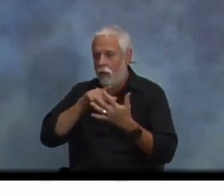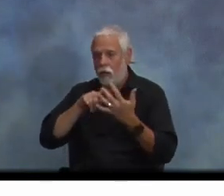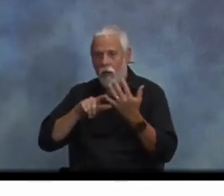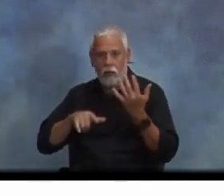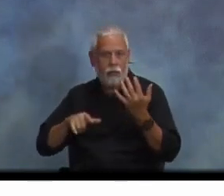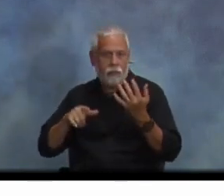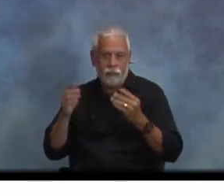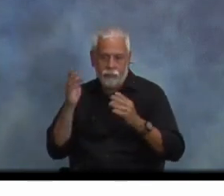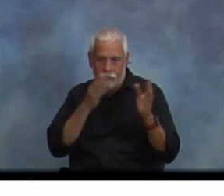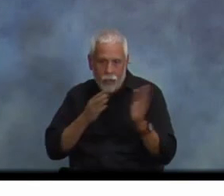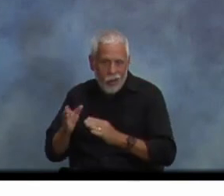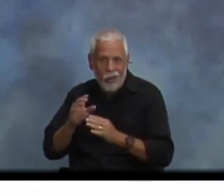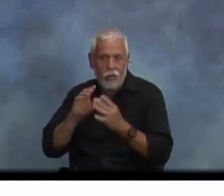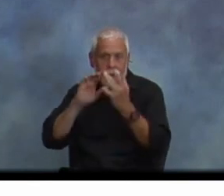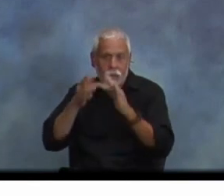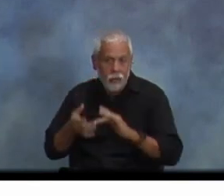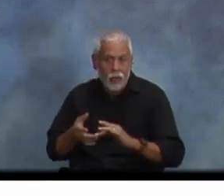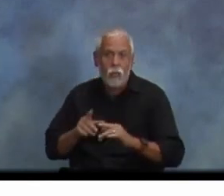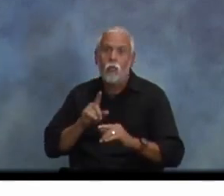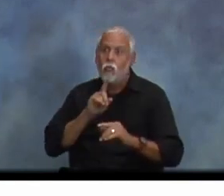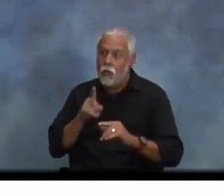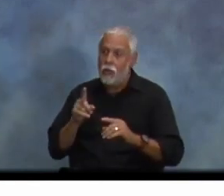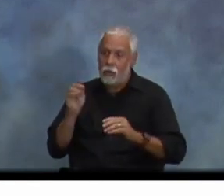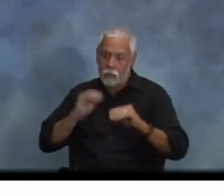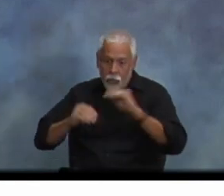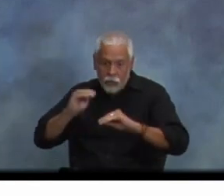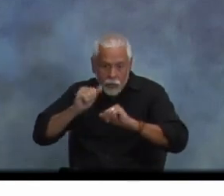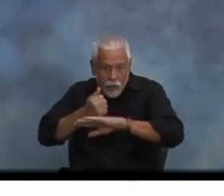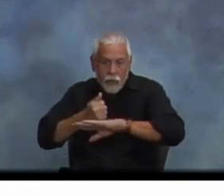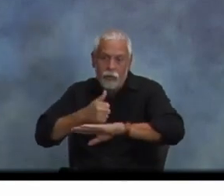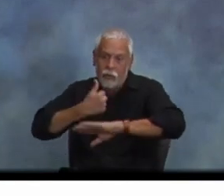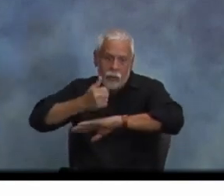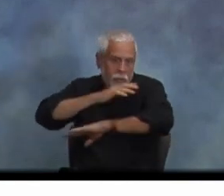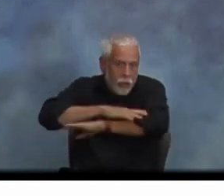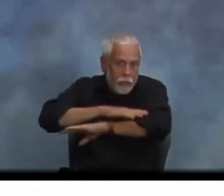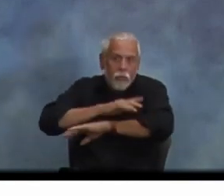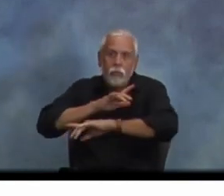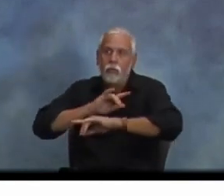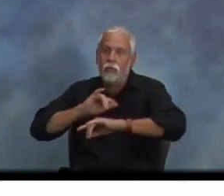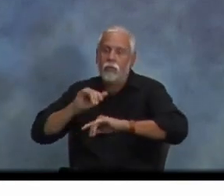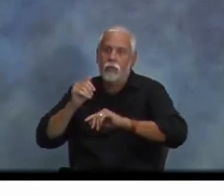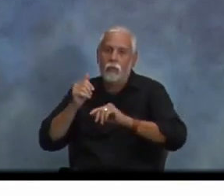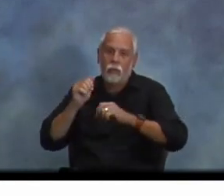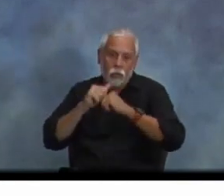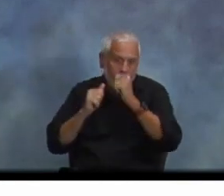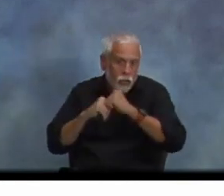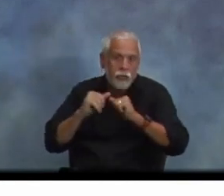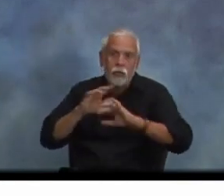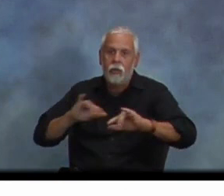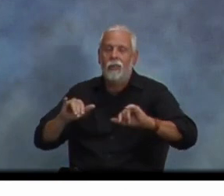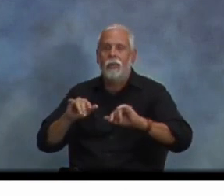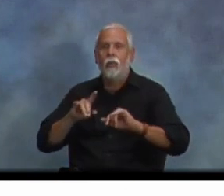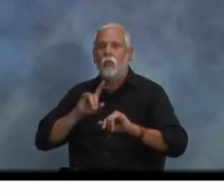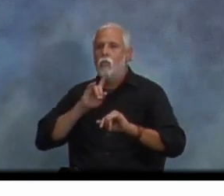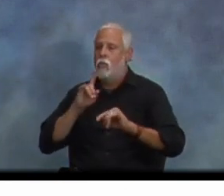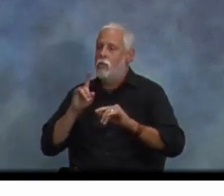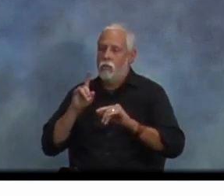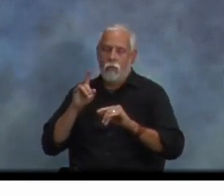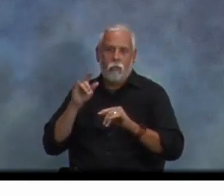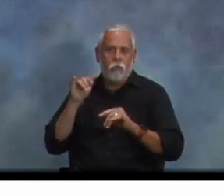and putting together outreach sites, like literally putting them together and constructing them, and so much